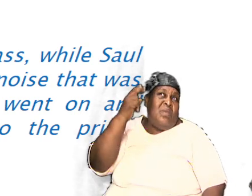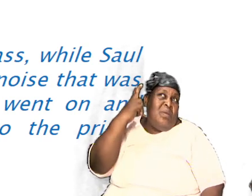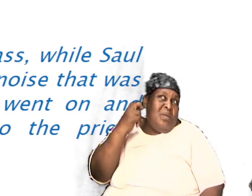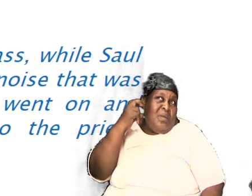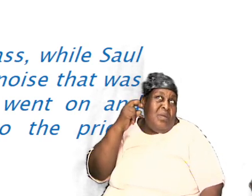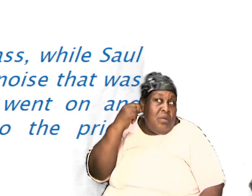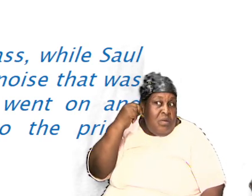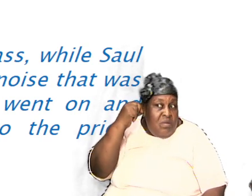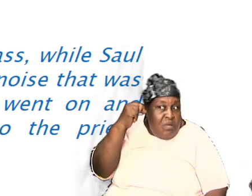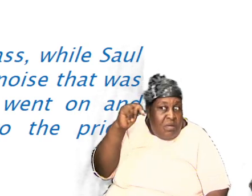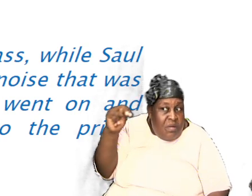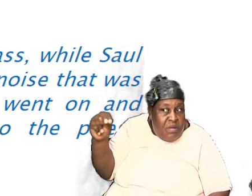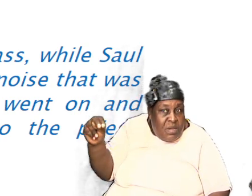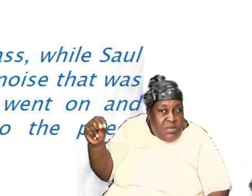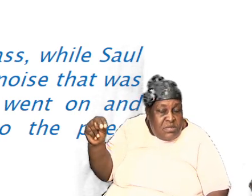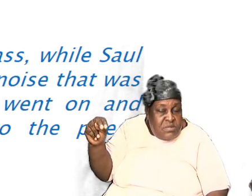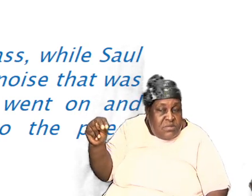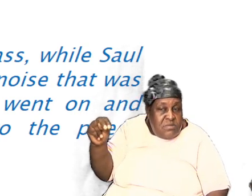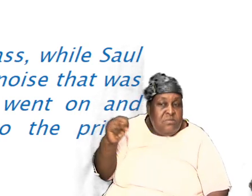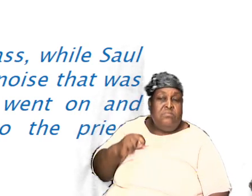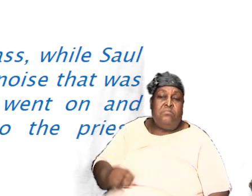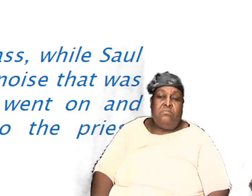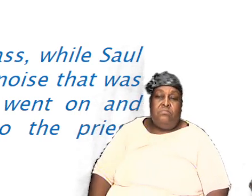the noise. So verse 19